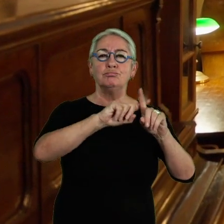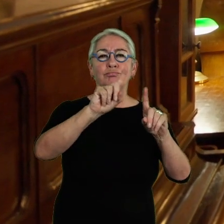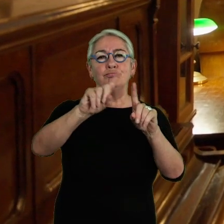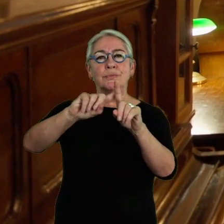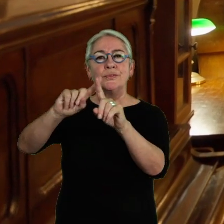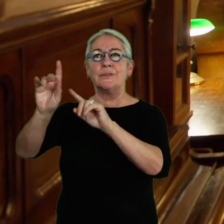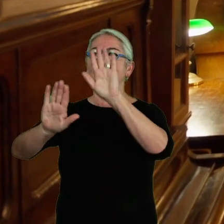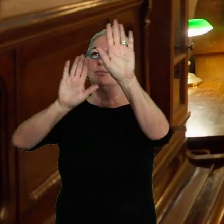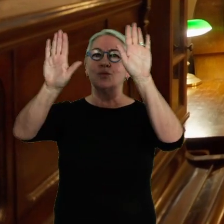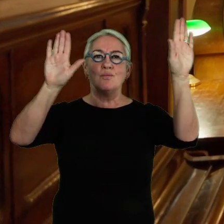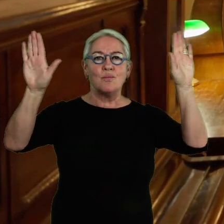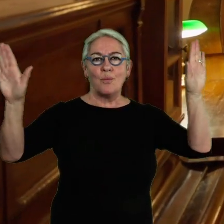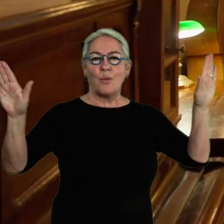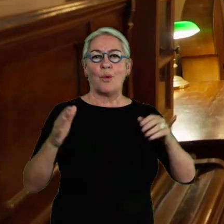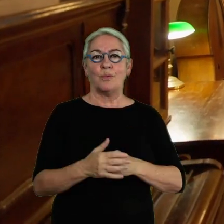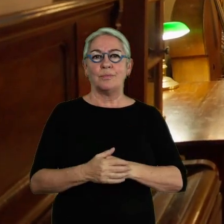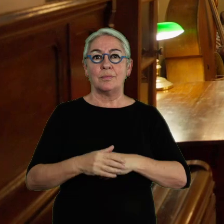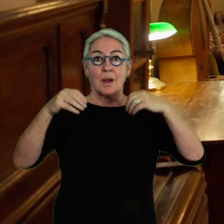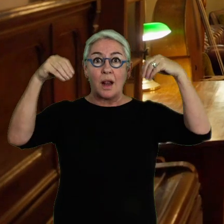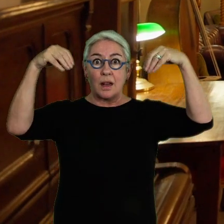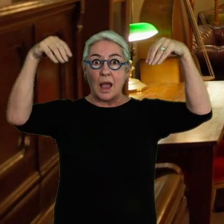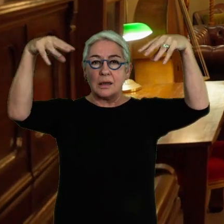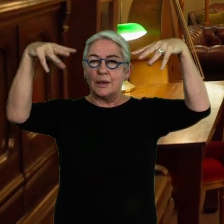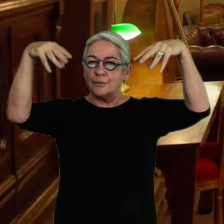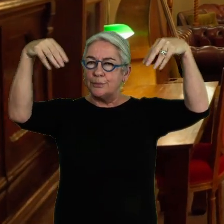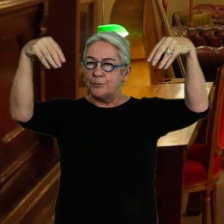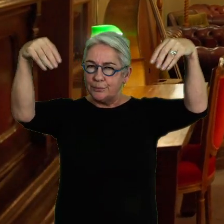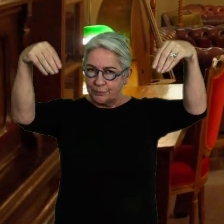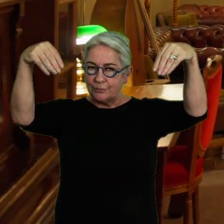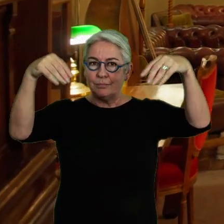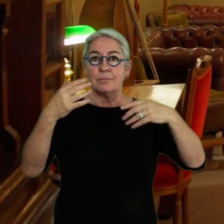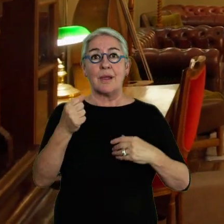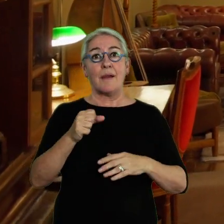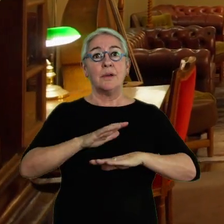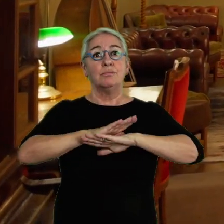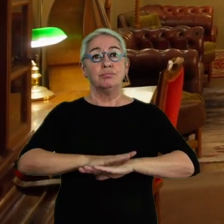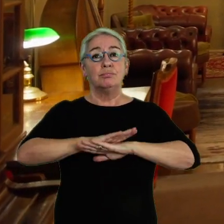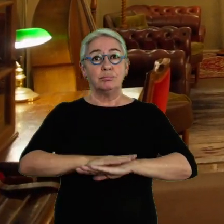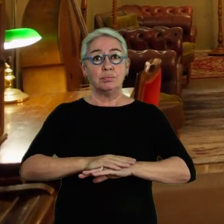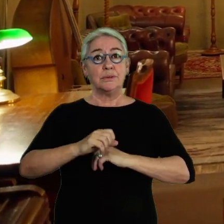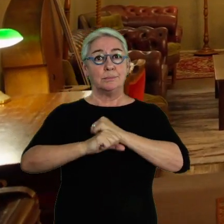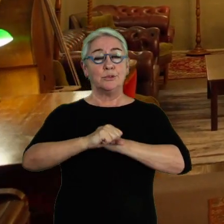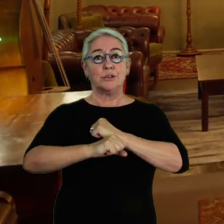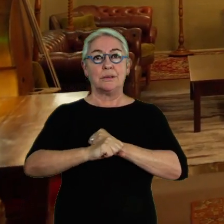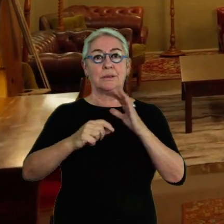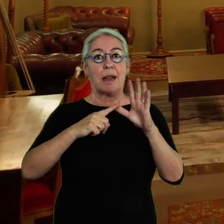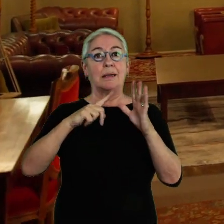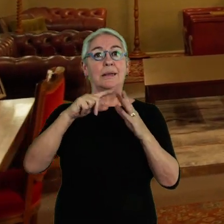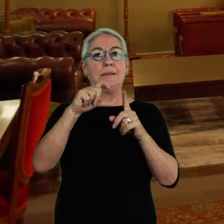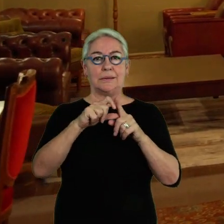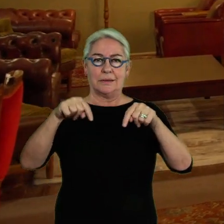There is an air conditioner in this room. There are photos and memorabilia in this room and the lighting is generally low. There is an automated